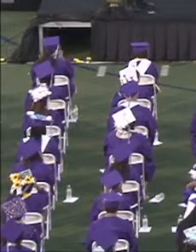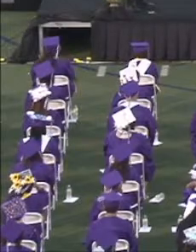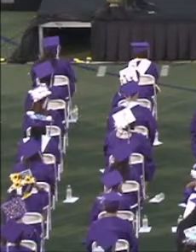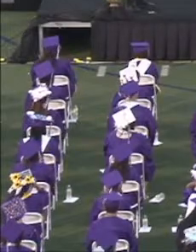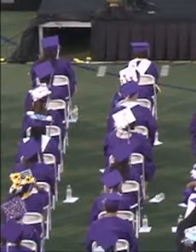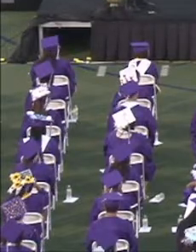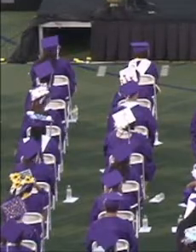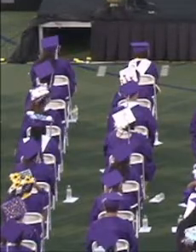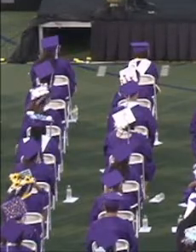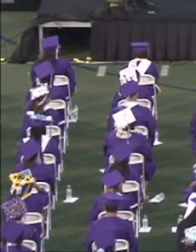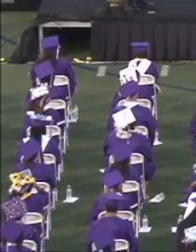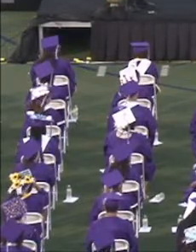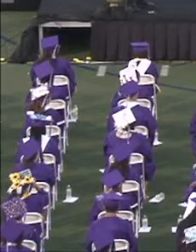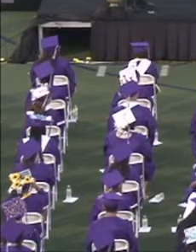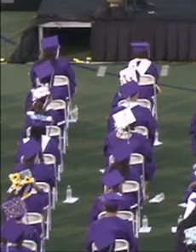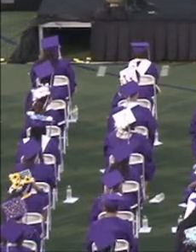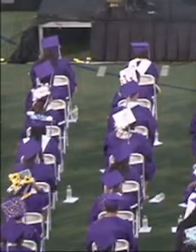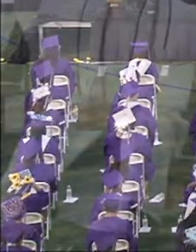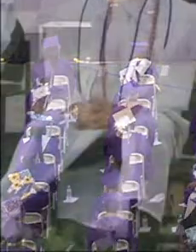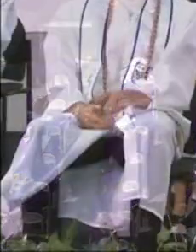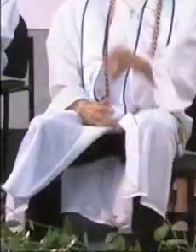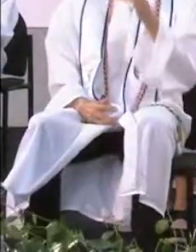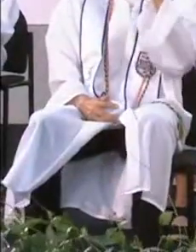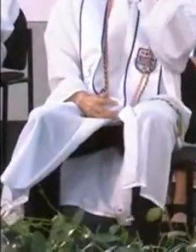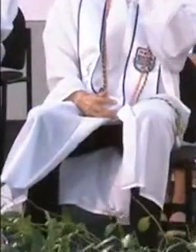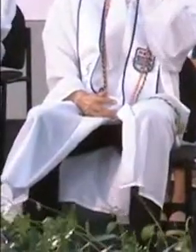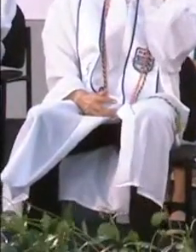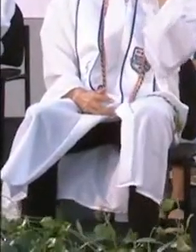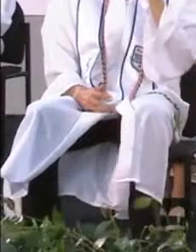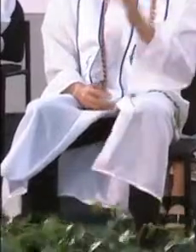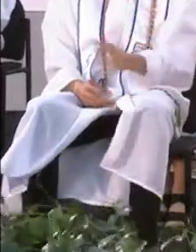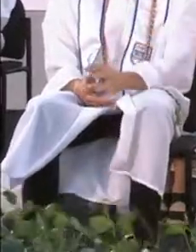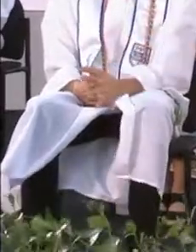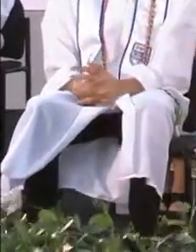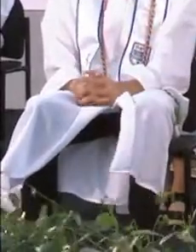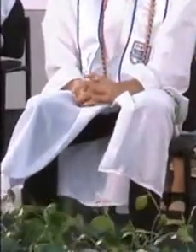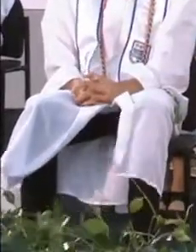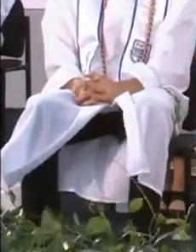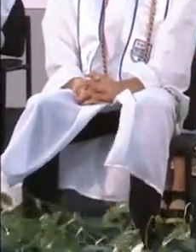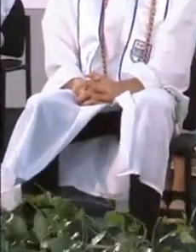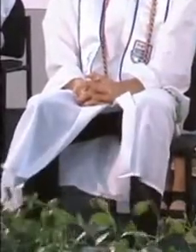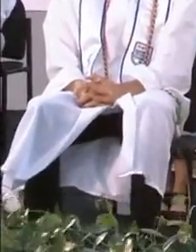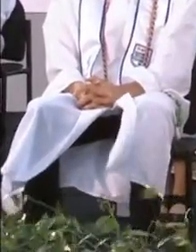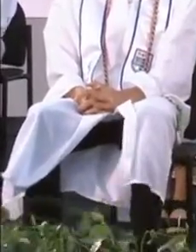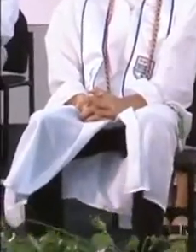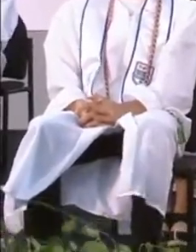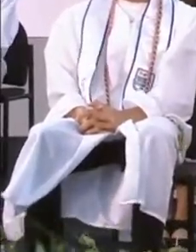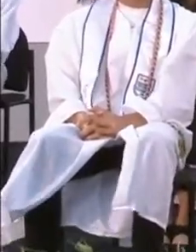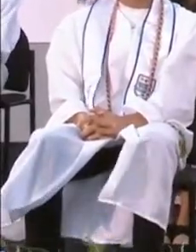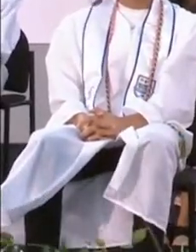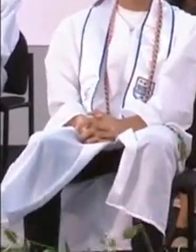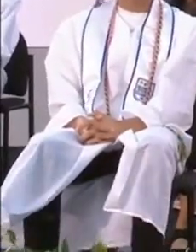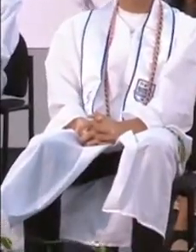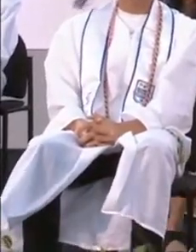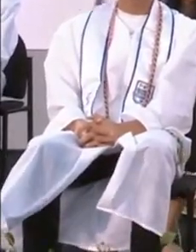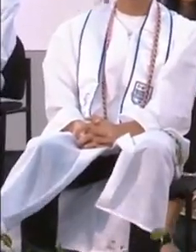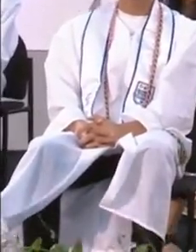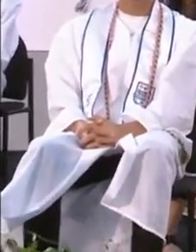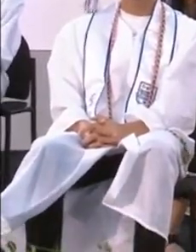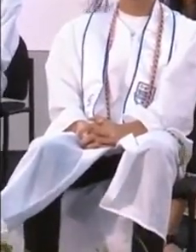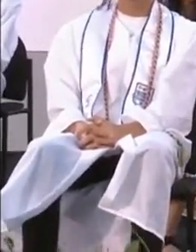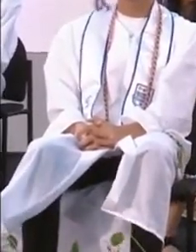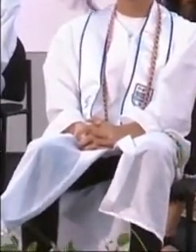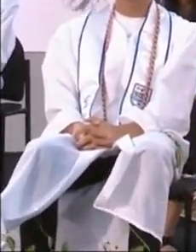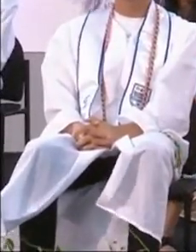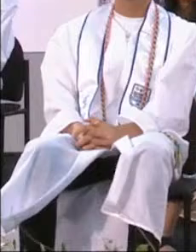college program, earning his associate's degree simultaneously while earning his high school diploma. His tenacity